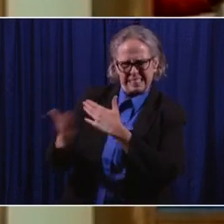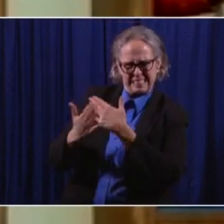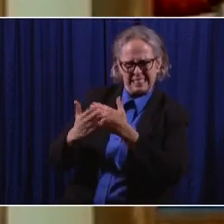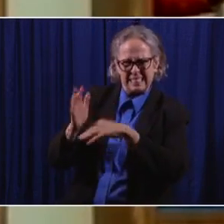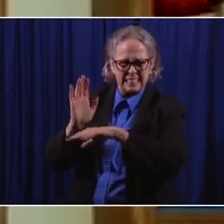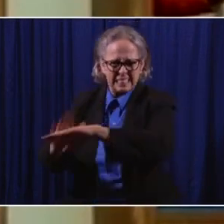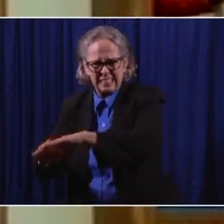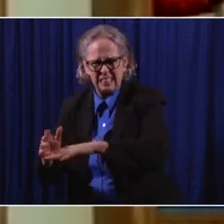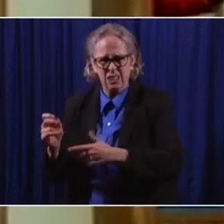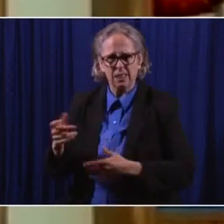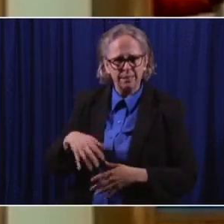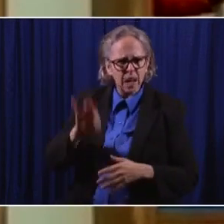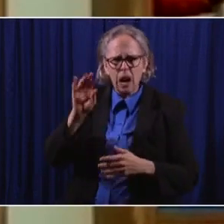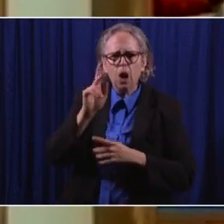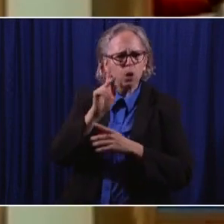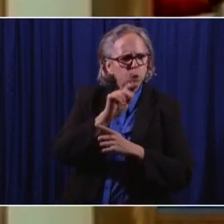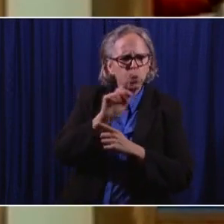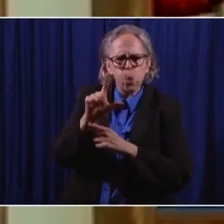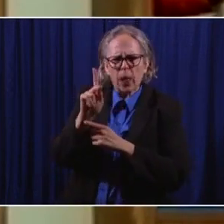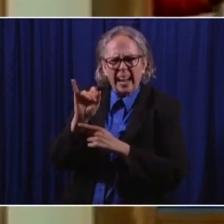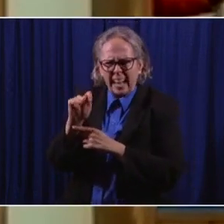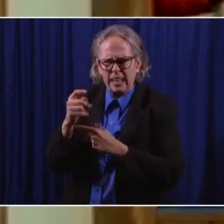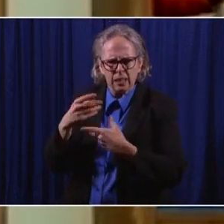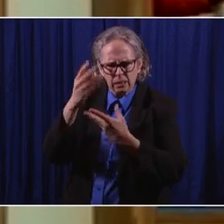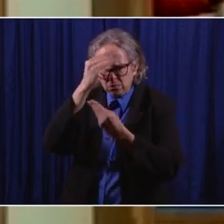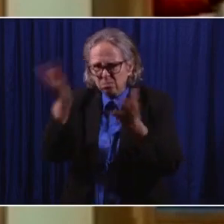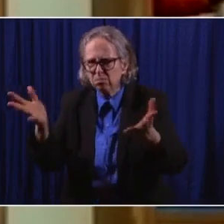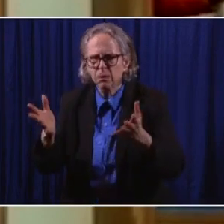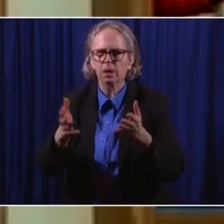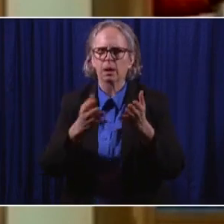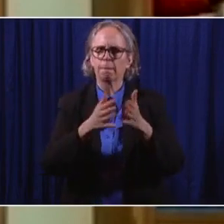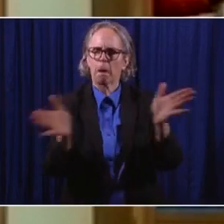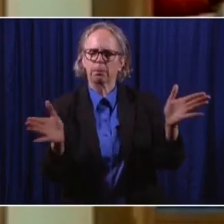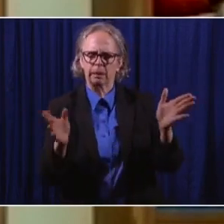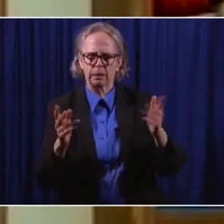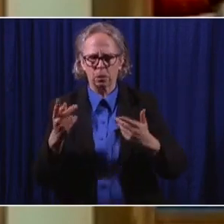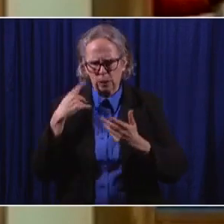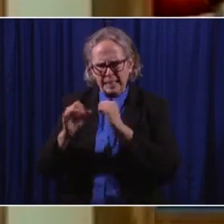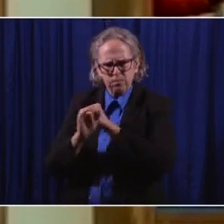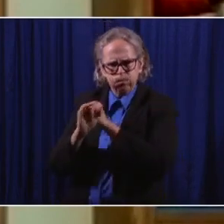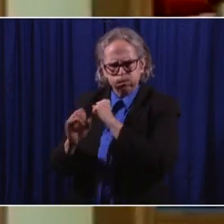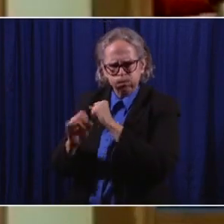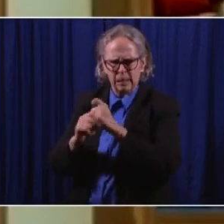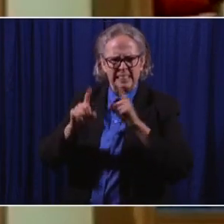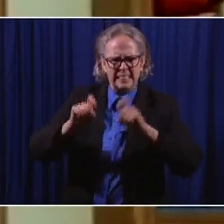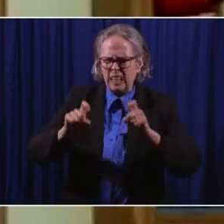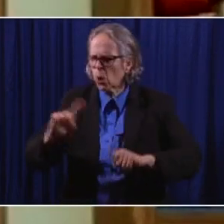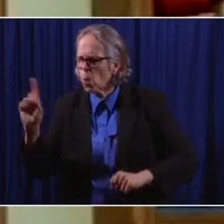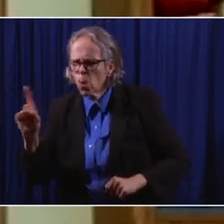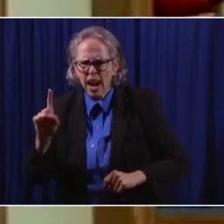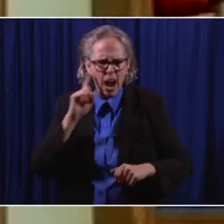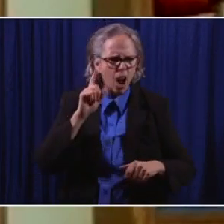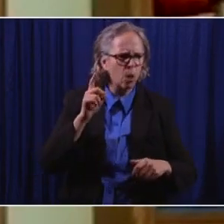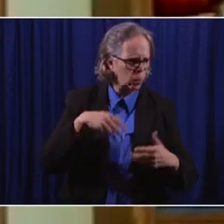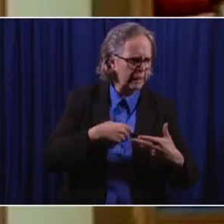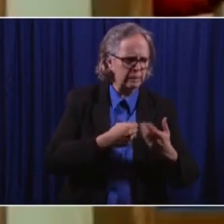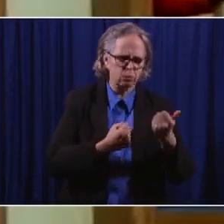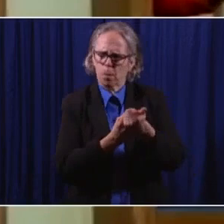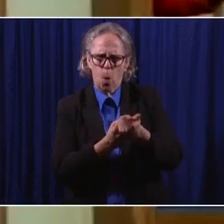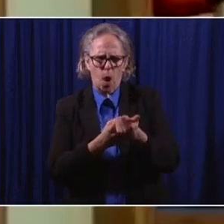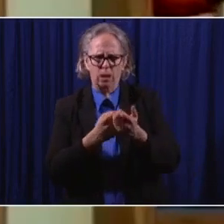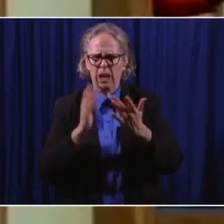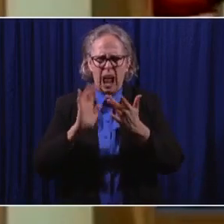public, and we're coordinating to help offer pop-up testing and contact tracing support for those communities.